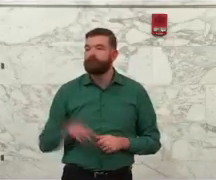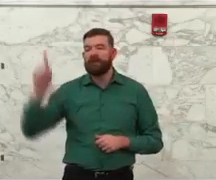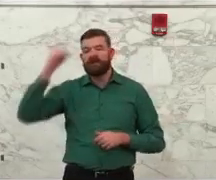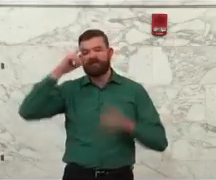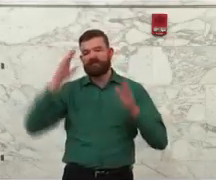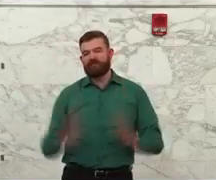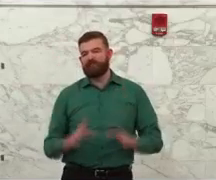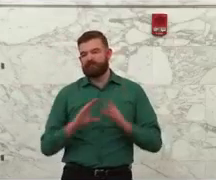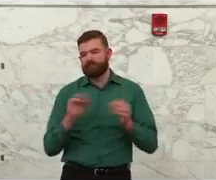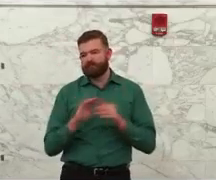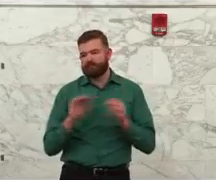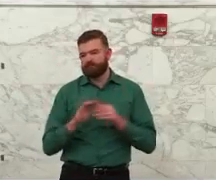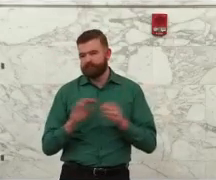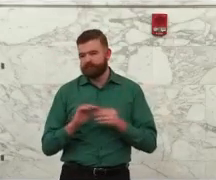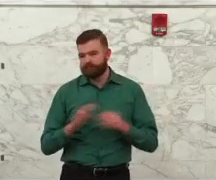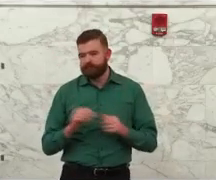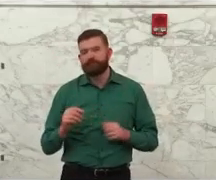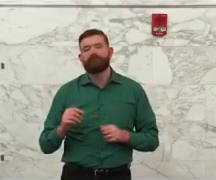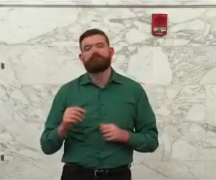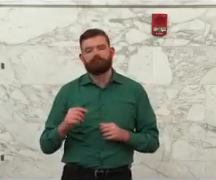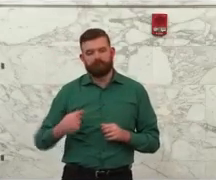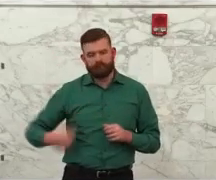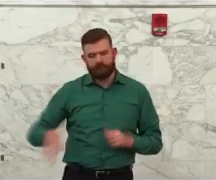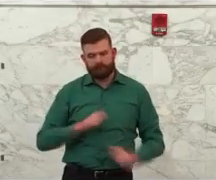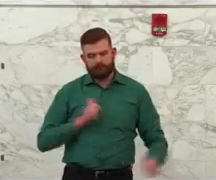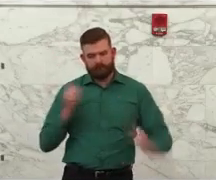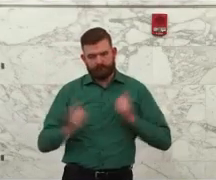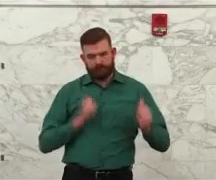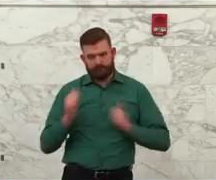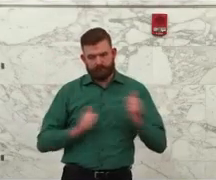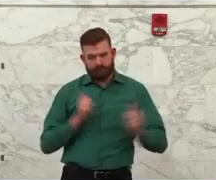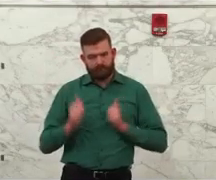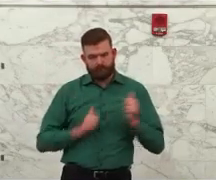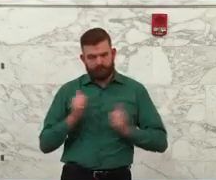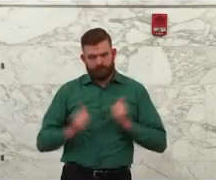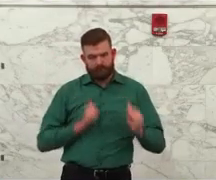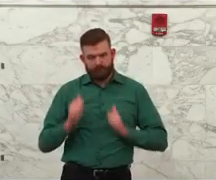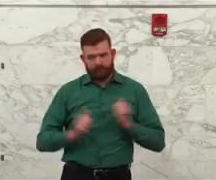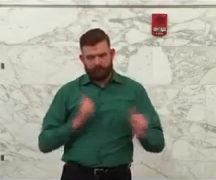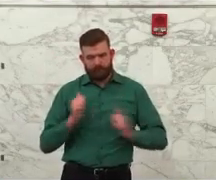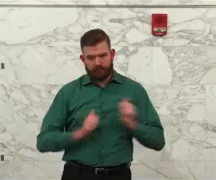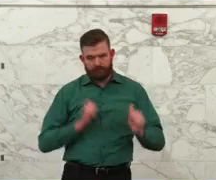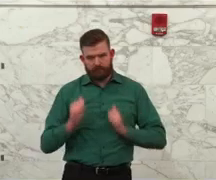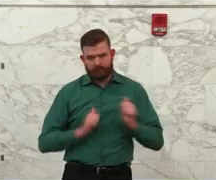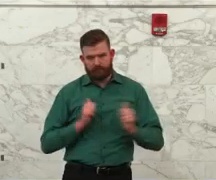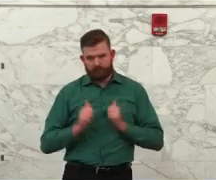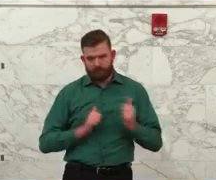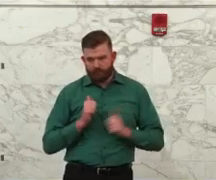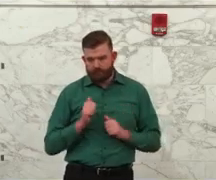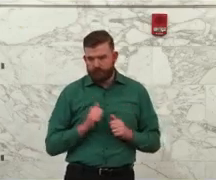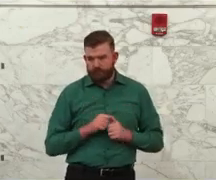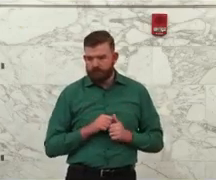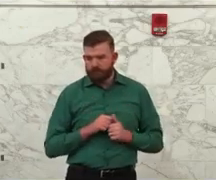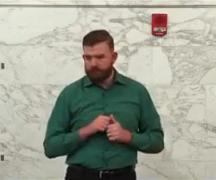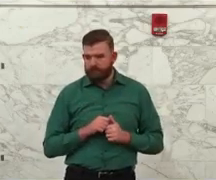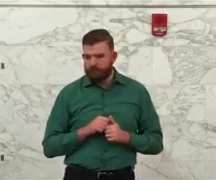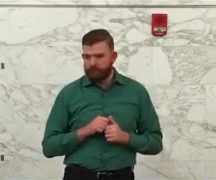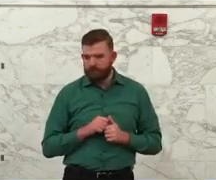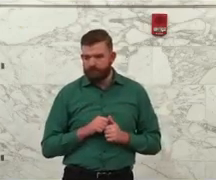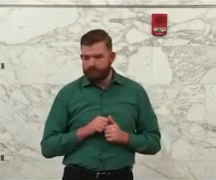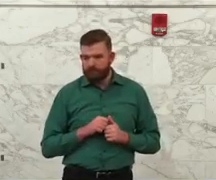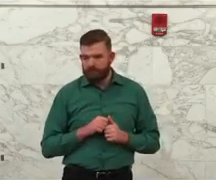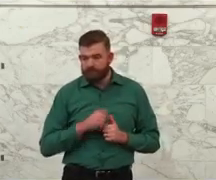been aggressive about this, I've been involved in some of it, is to try to broaden the pool. We're trying to broaden the pool of beds, of